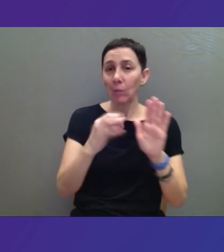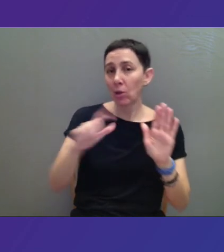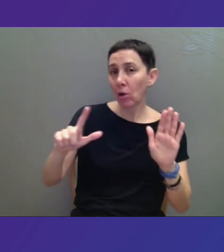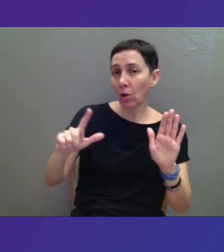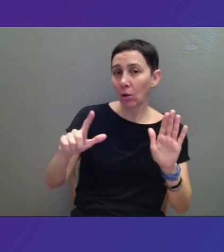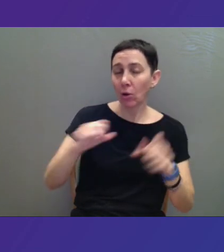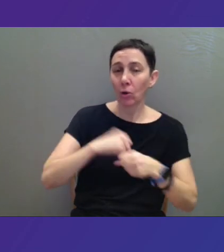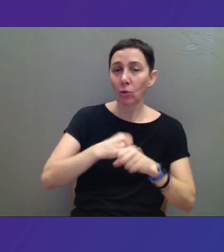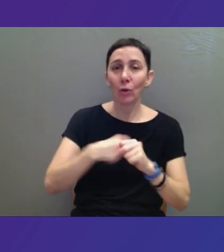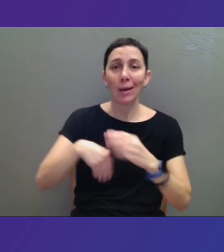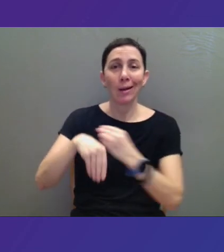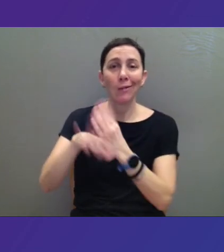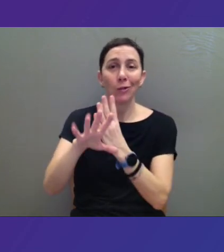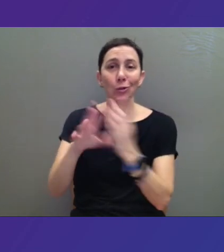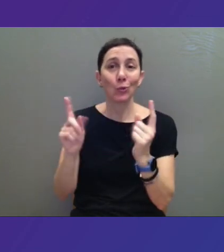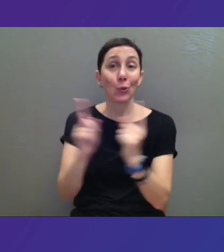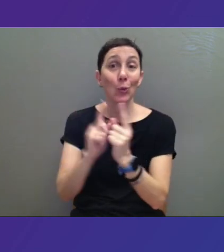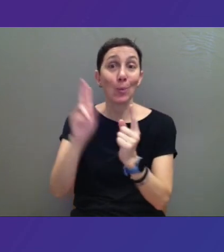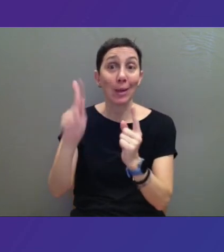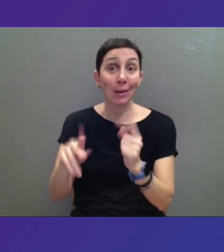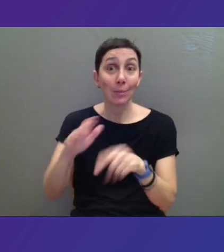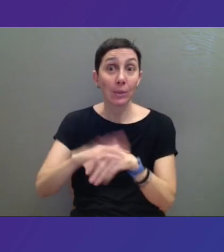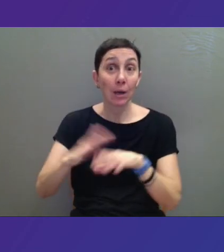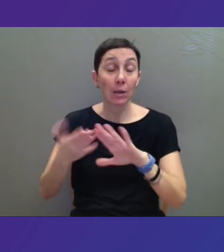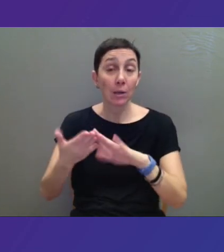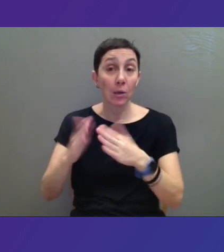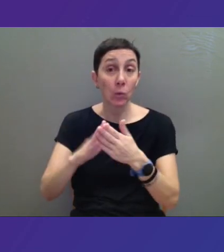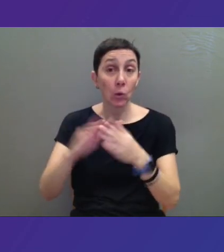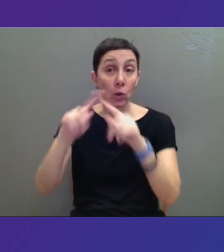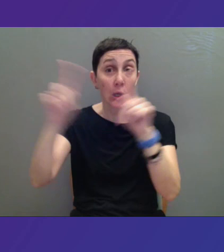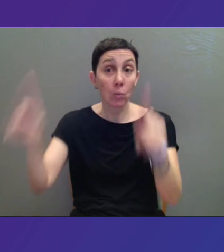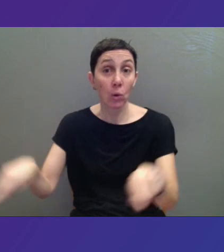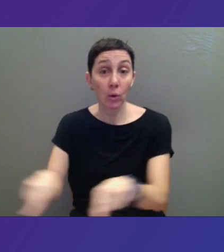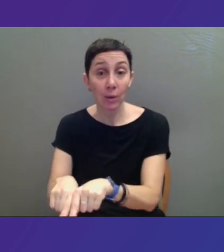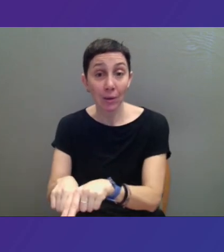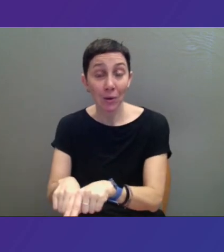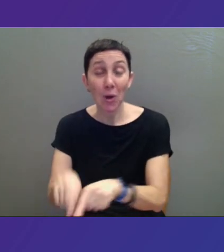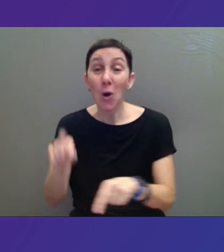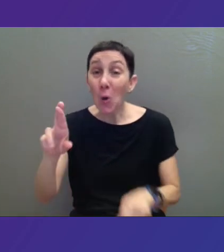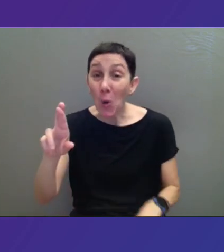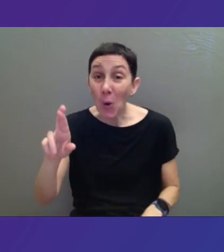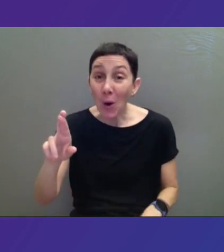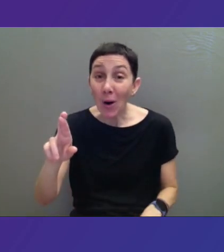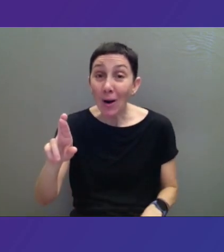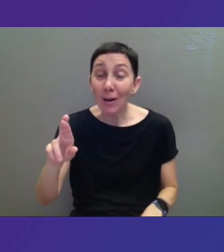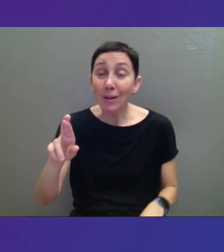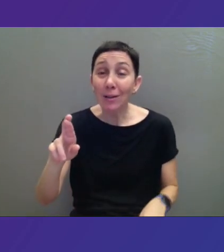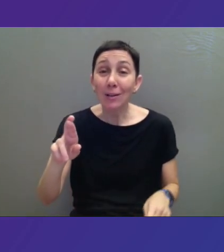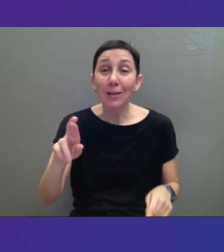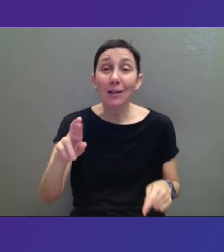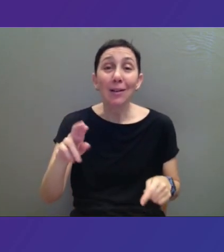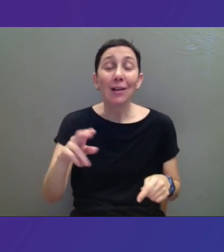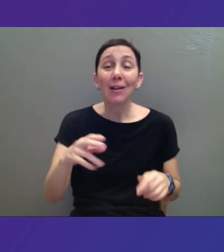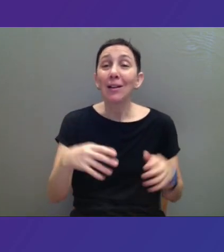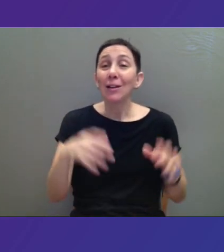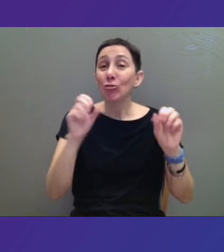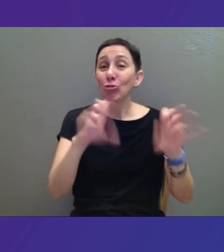meetups at our community board. Another equally valid option is to take some time away from the screen and just